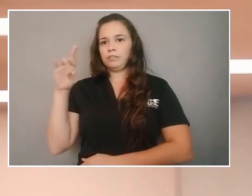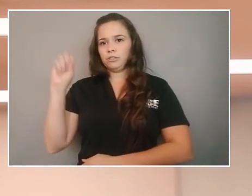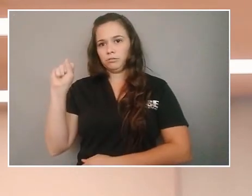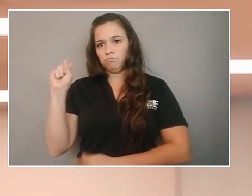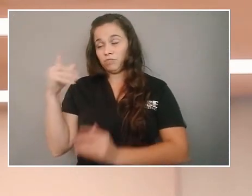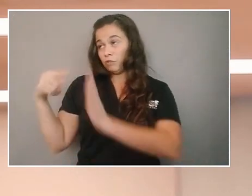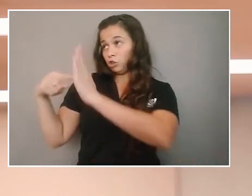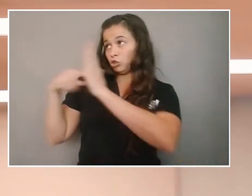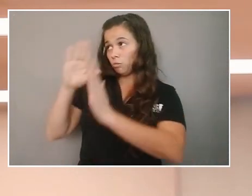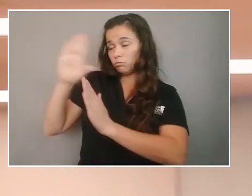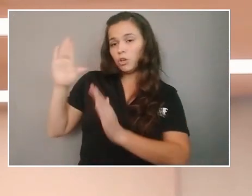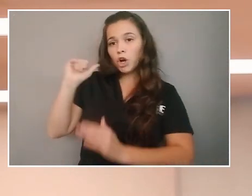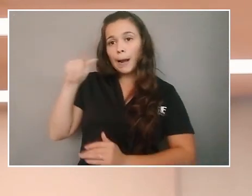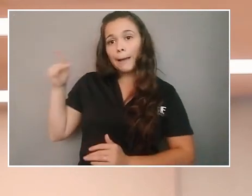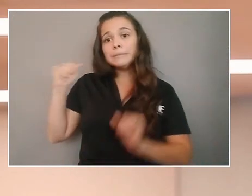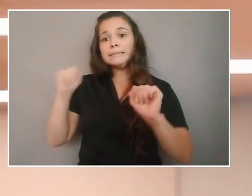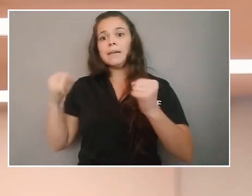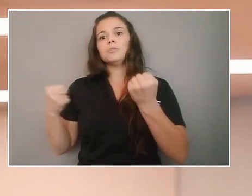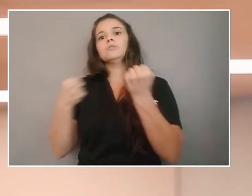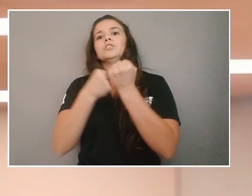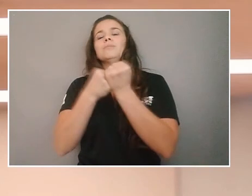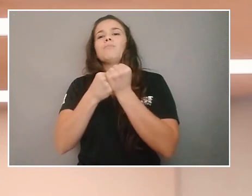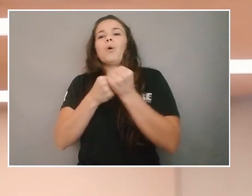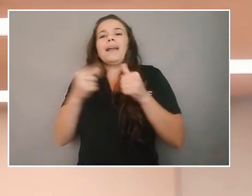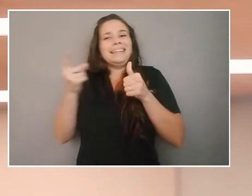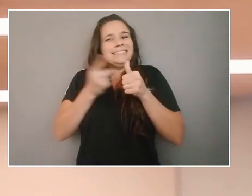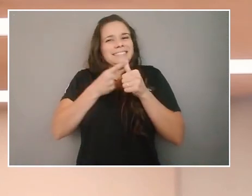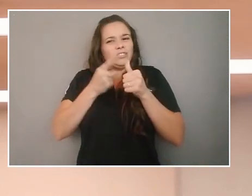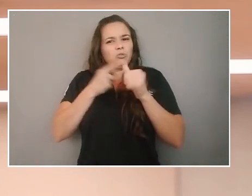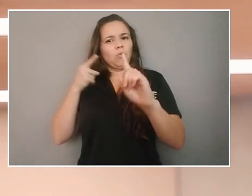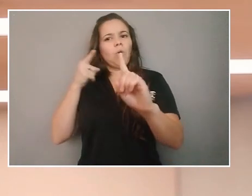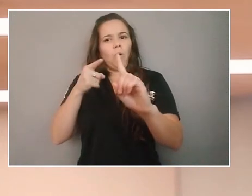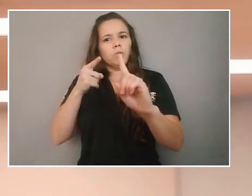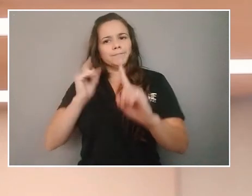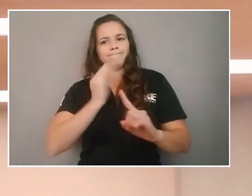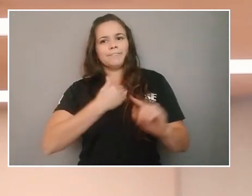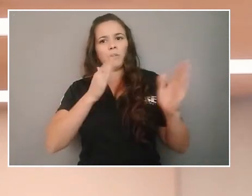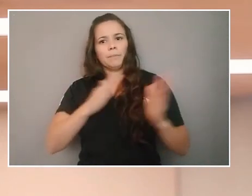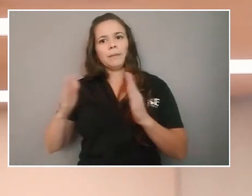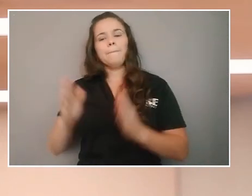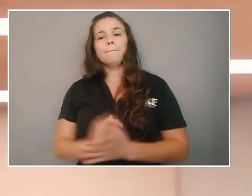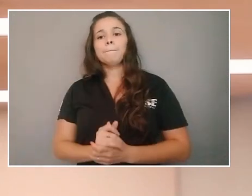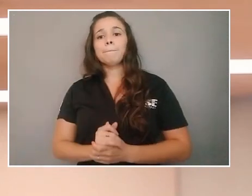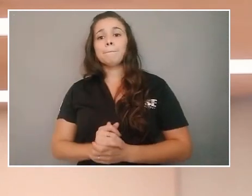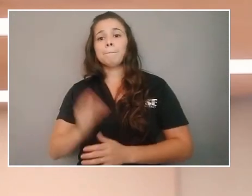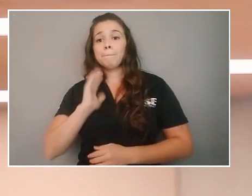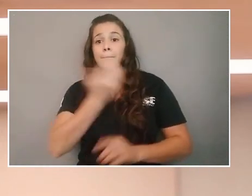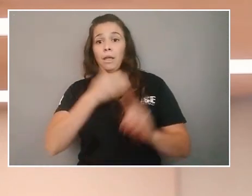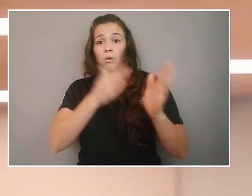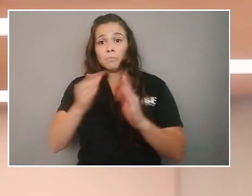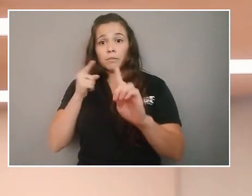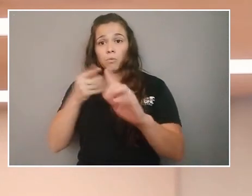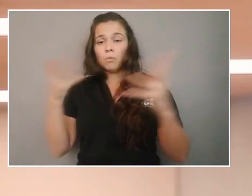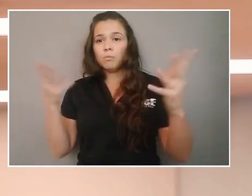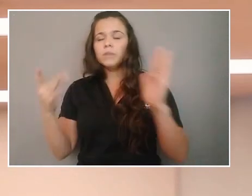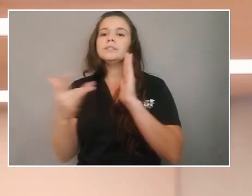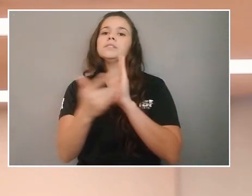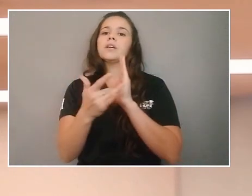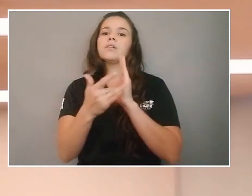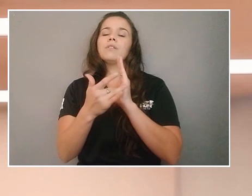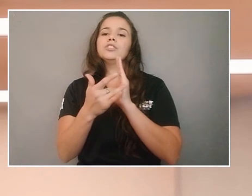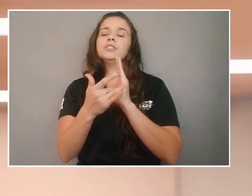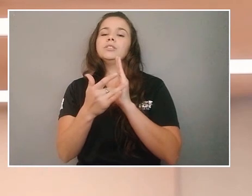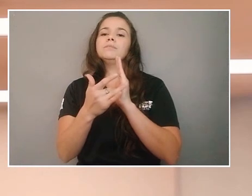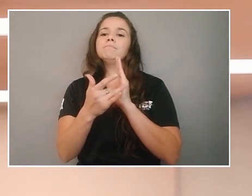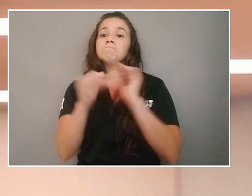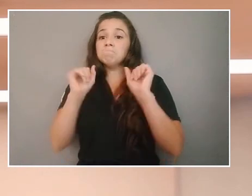the initial intent of the plan. These goals included technology that would help the